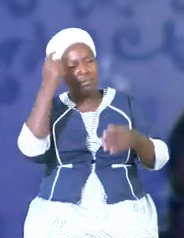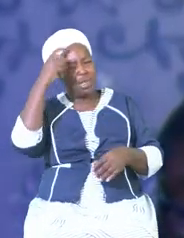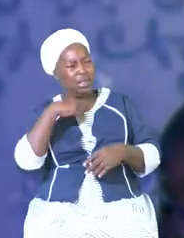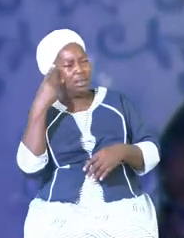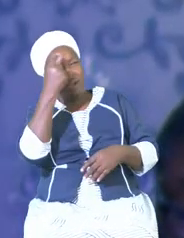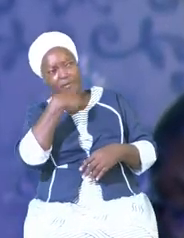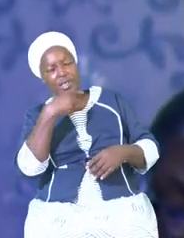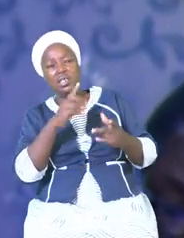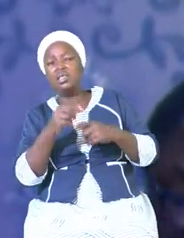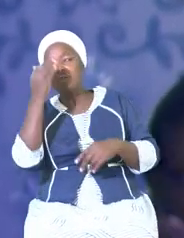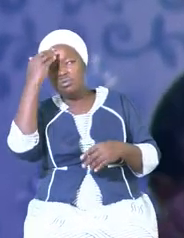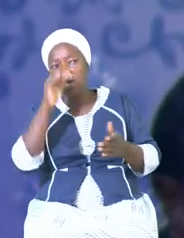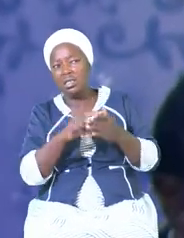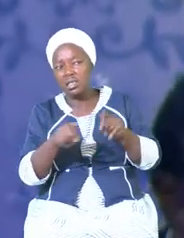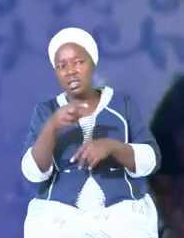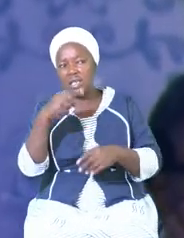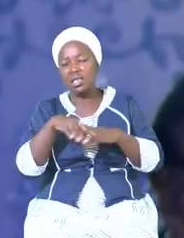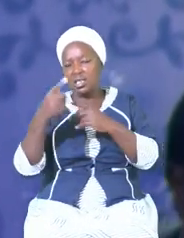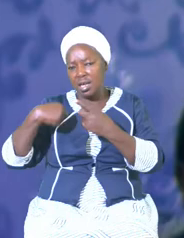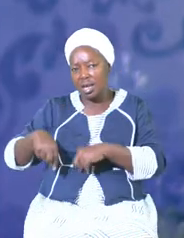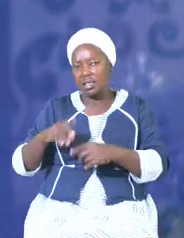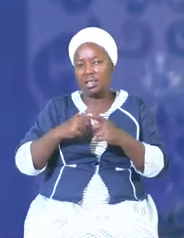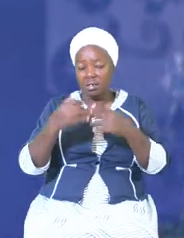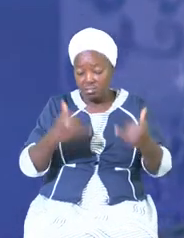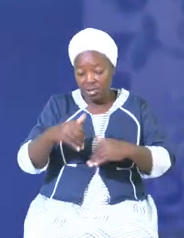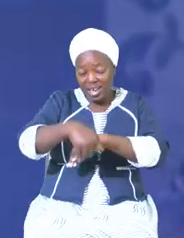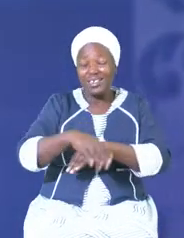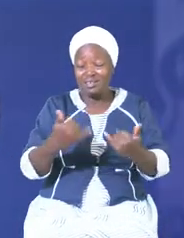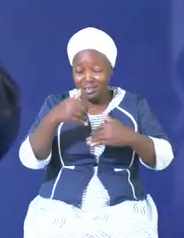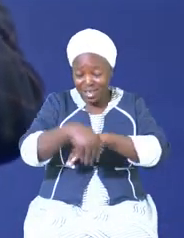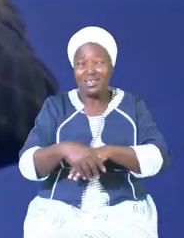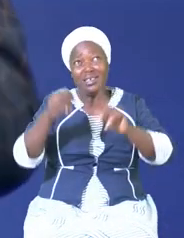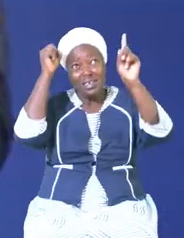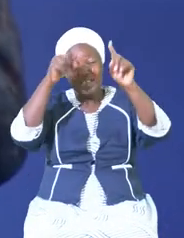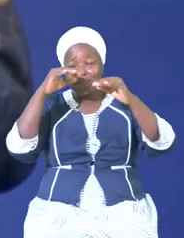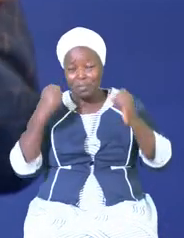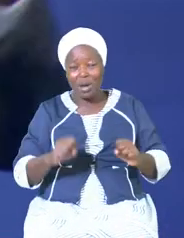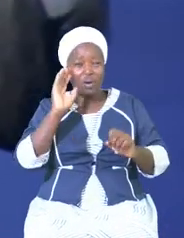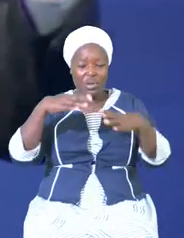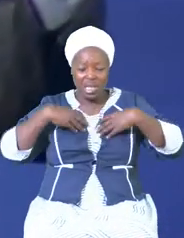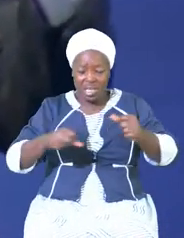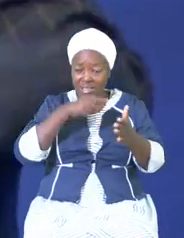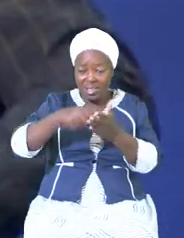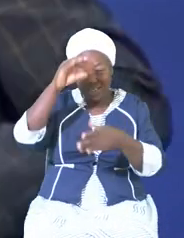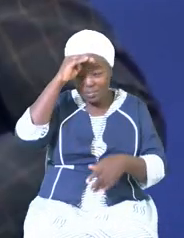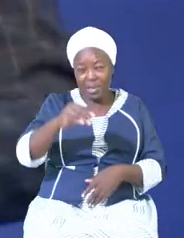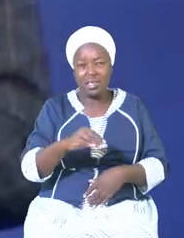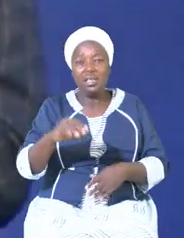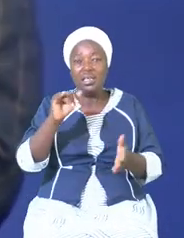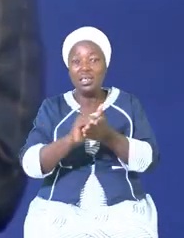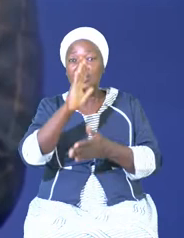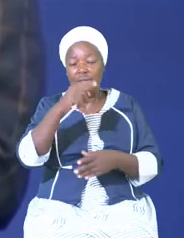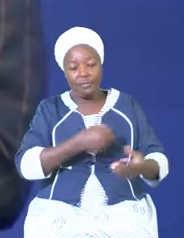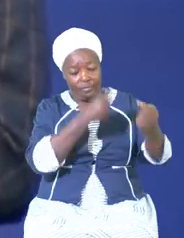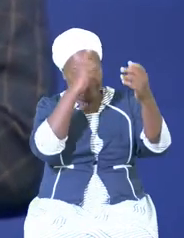their heart, today, tonight, his power will heal this man. That's your faith. And as you